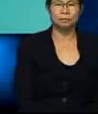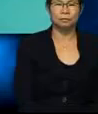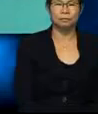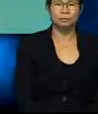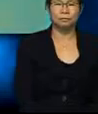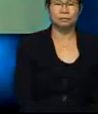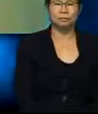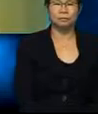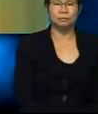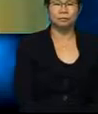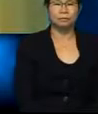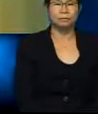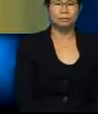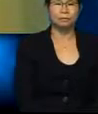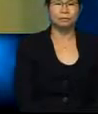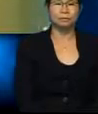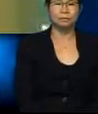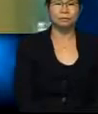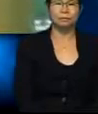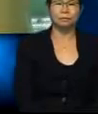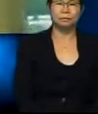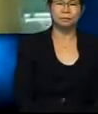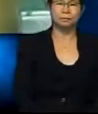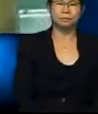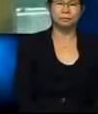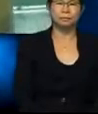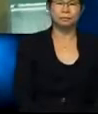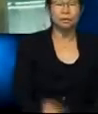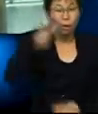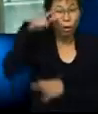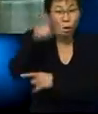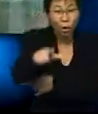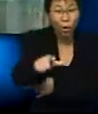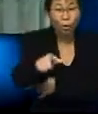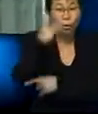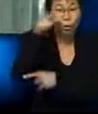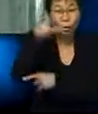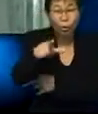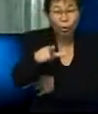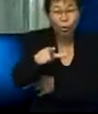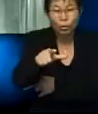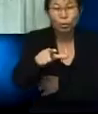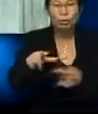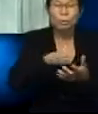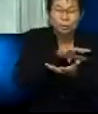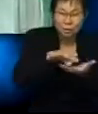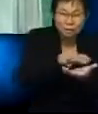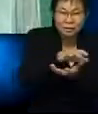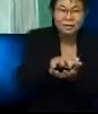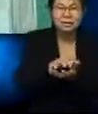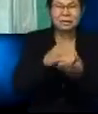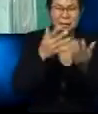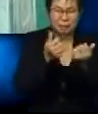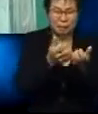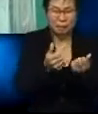Look, what happened to the mixture? The